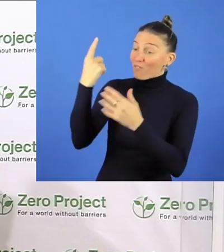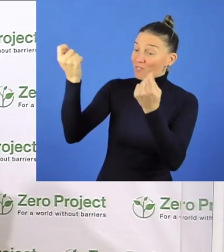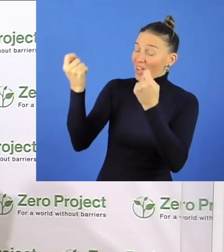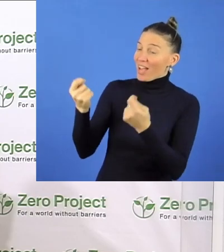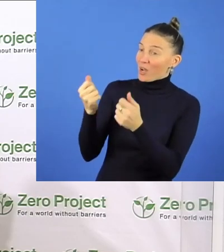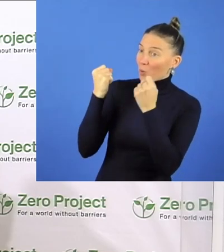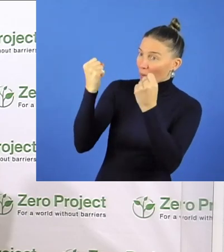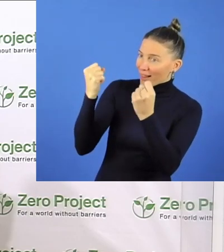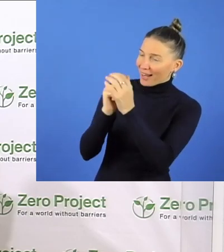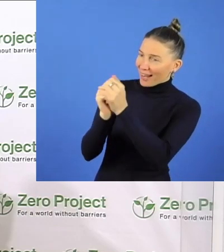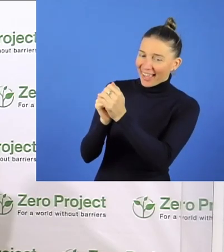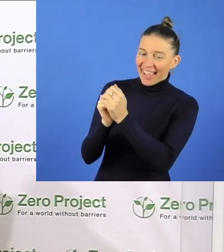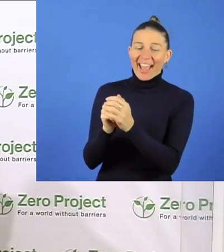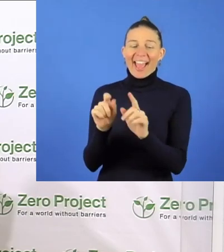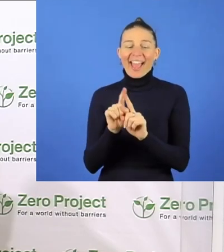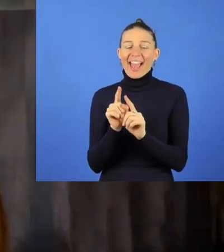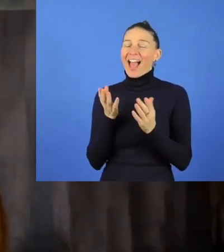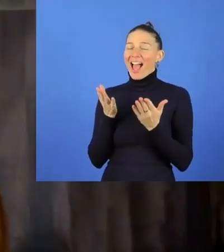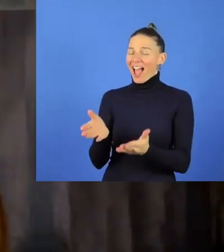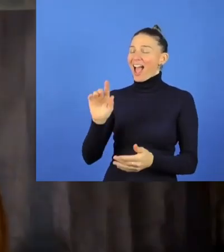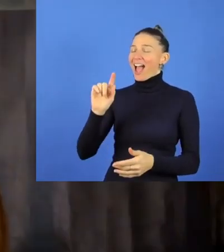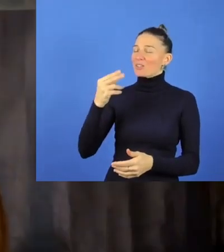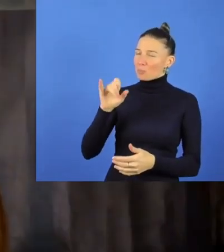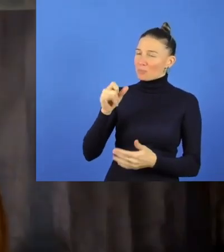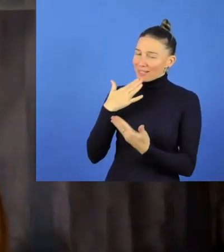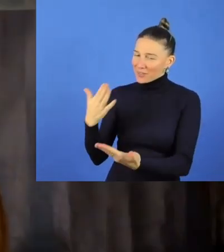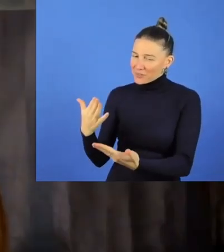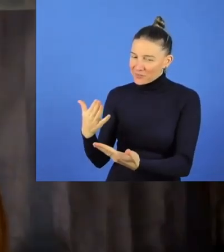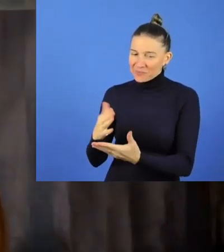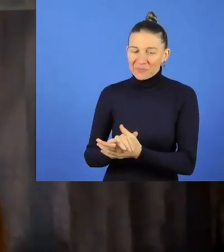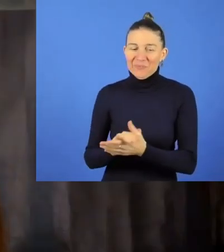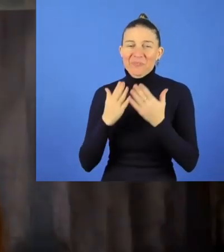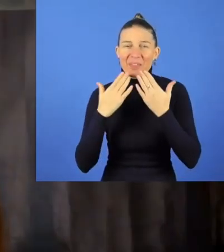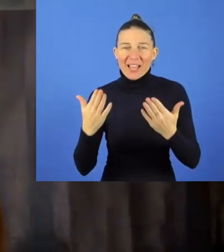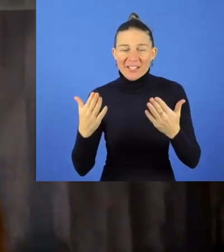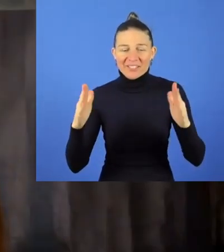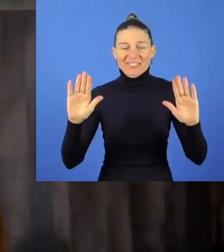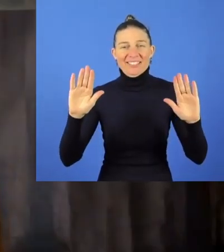a pleasure to have you, and thank you, and goodbye. Thank you. Thank you very much. Bye.